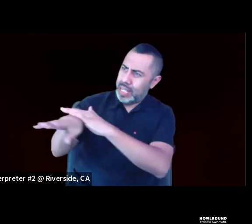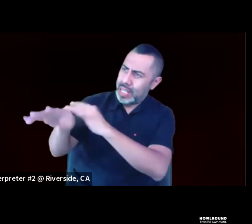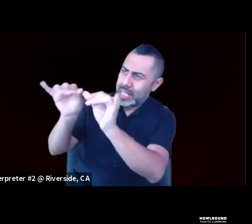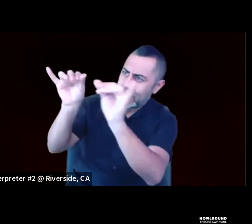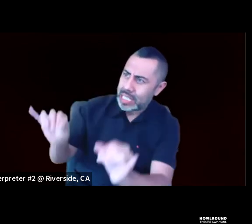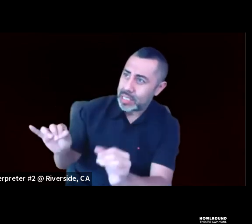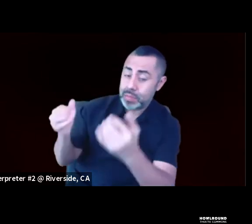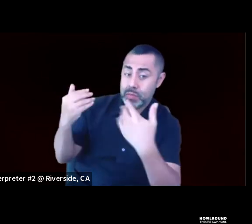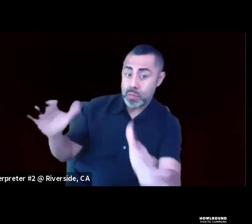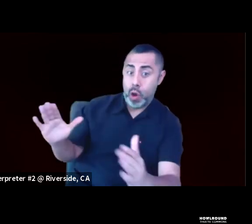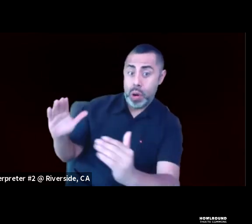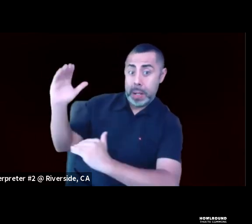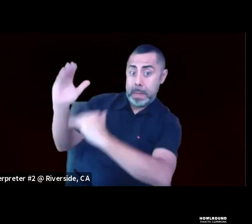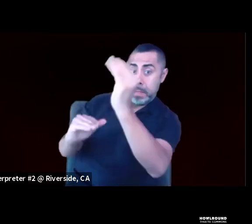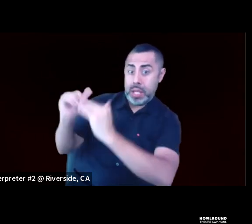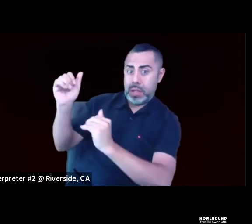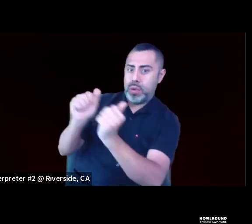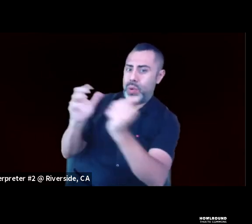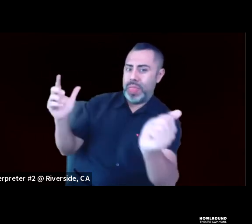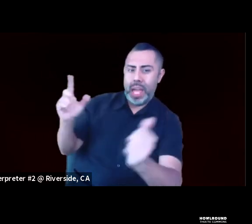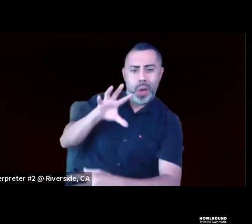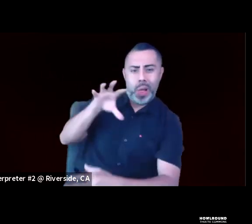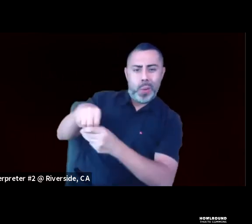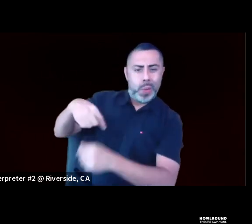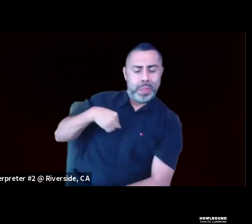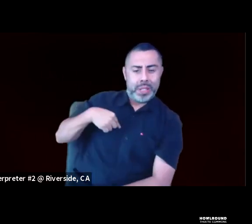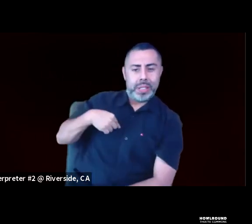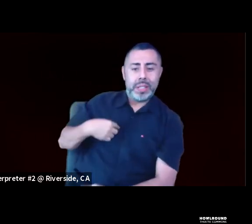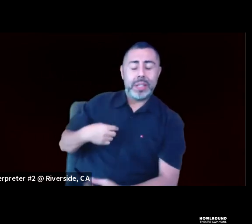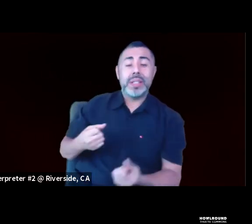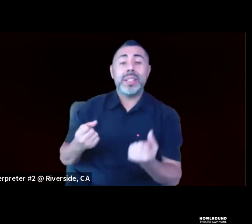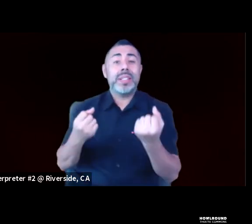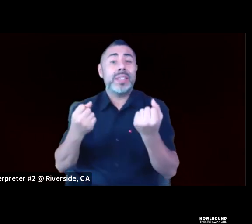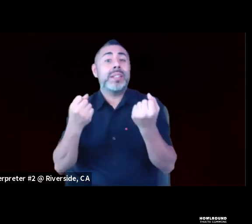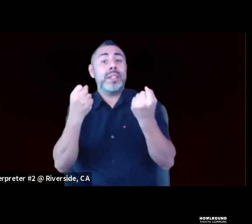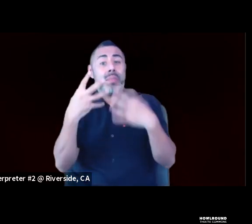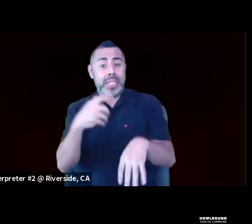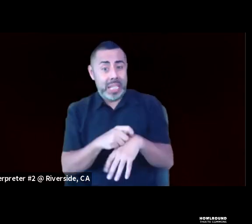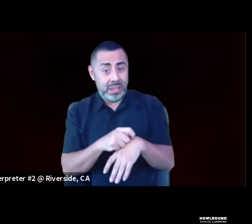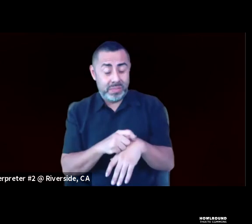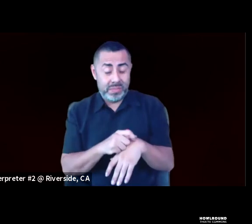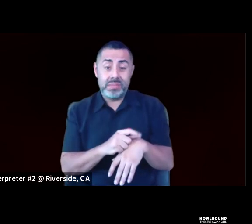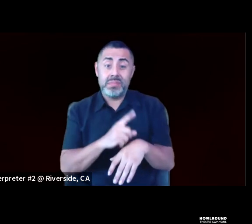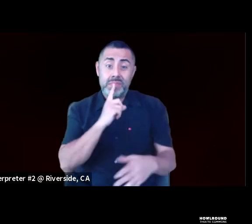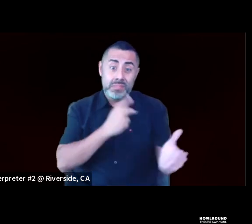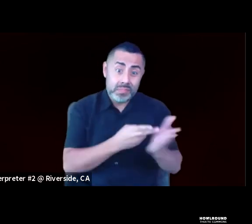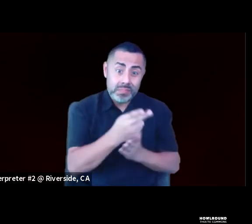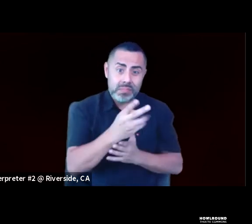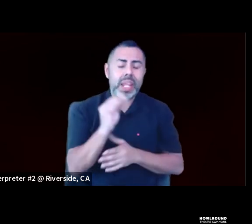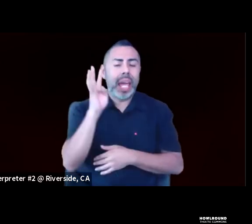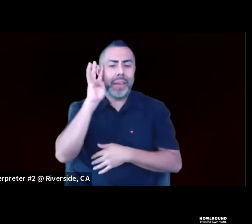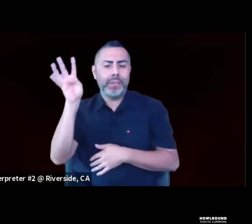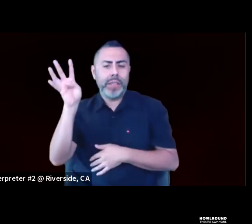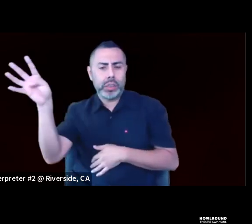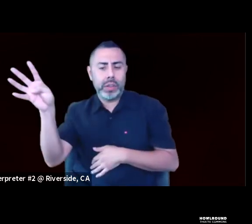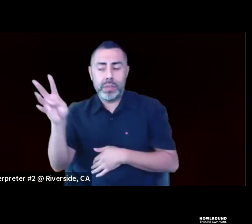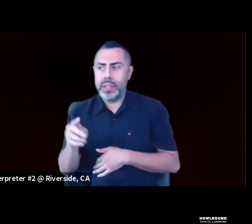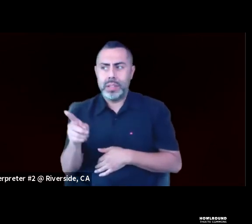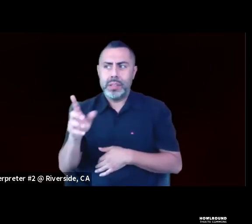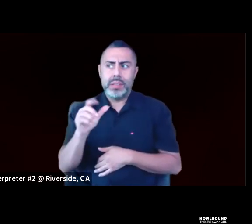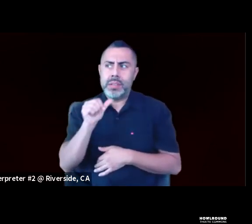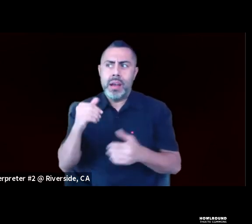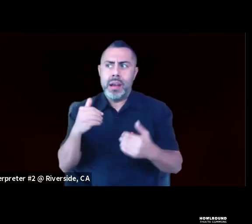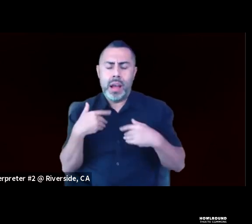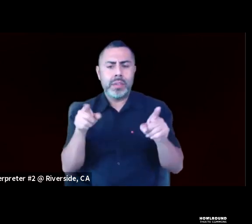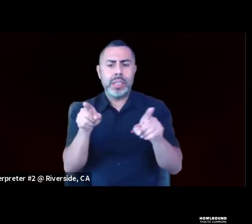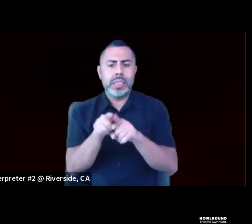figuratively not speaking the language of grants and funders, and who can't afford to do